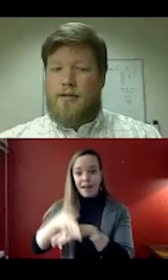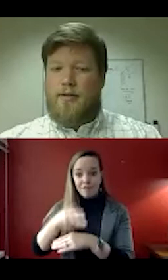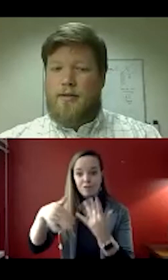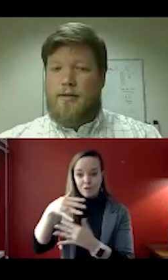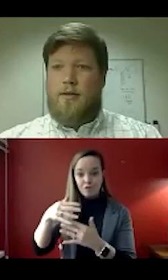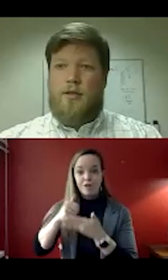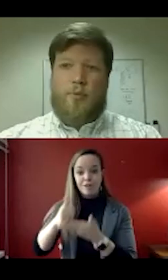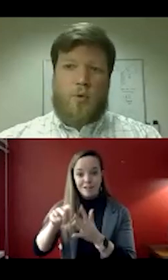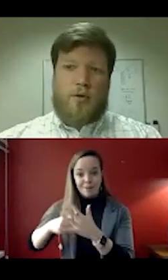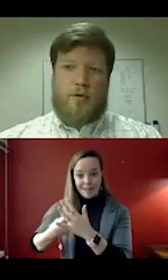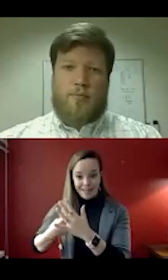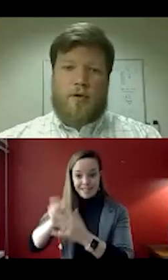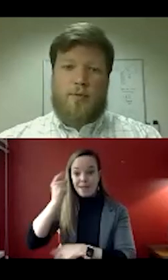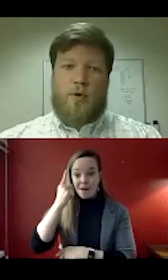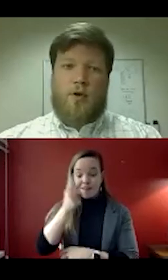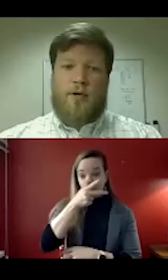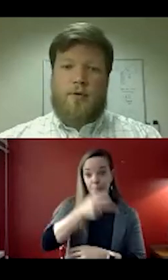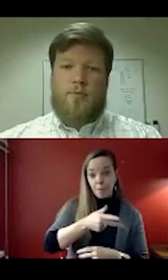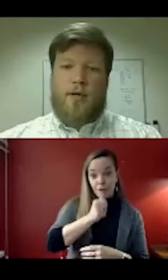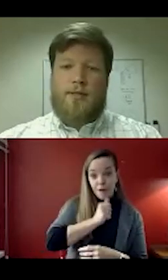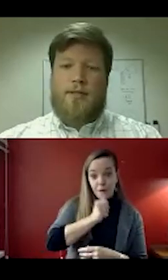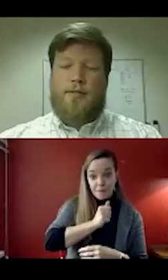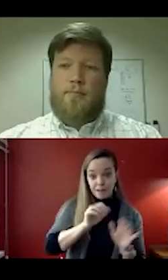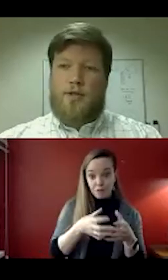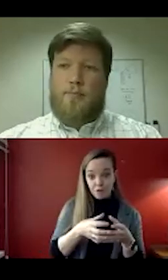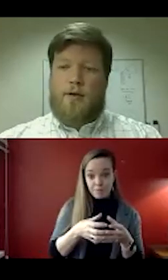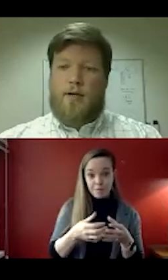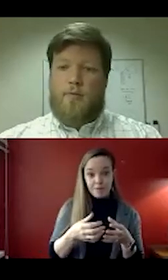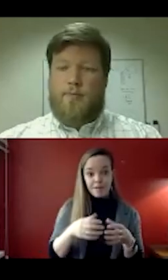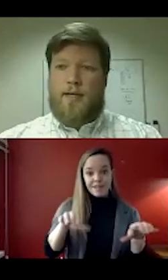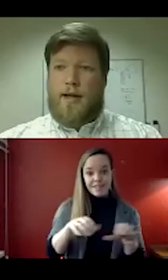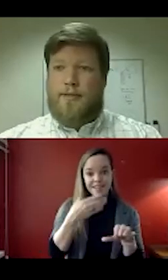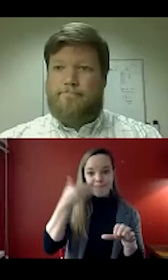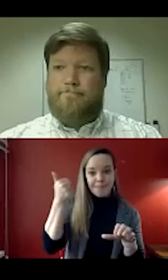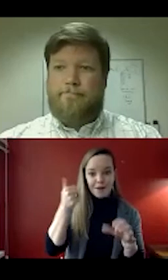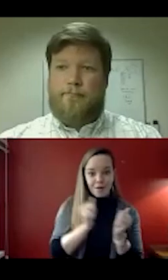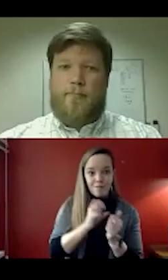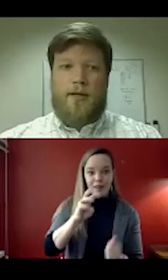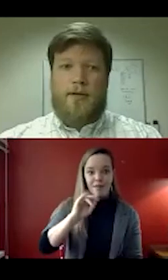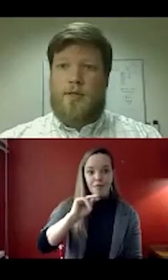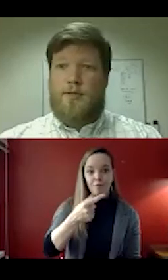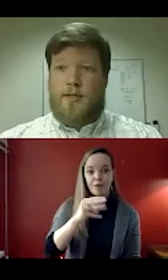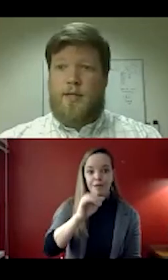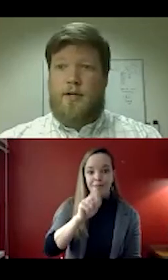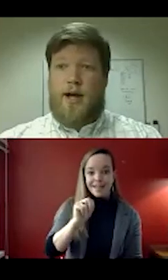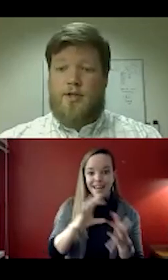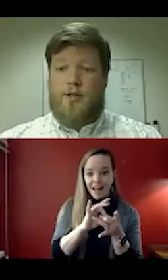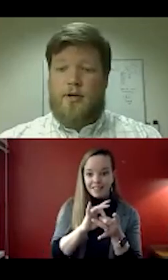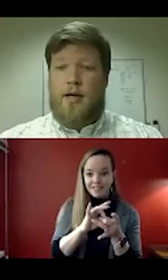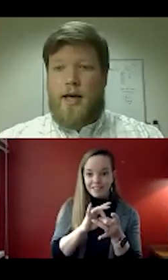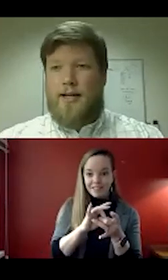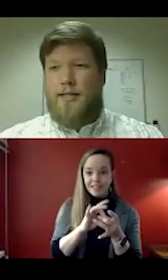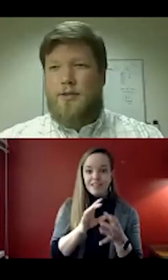But the poor group, or the poor coping group, does much better in Wingman Connect. There's a significant interaction